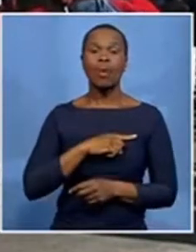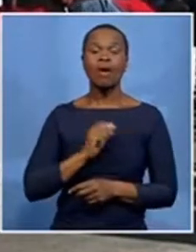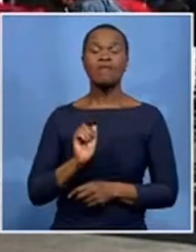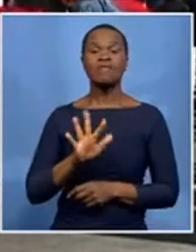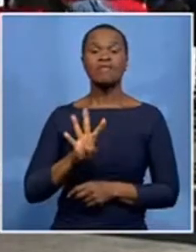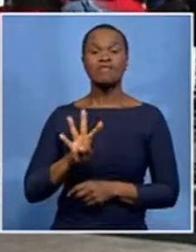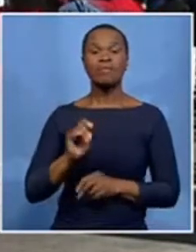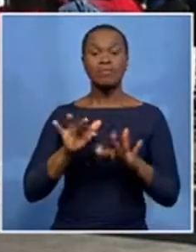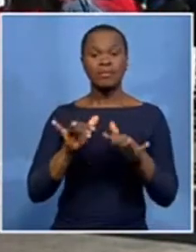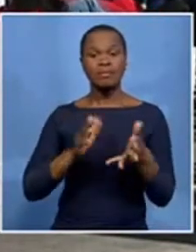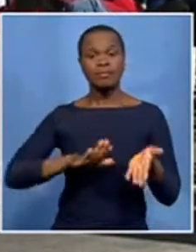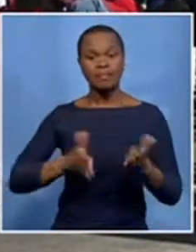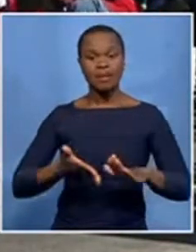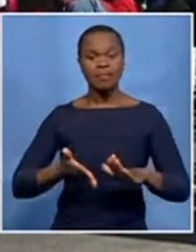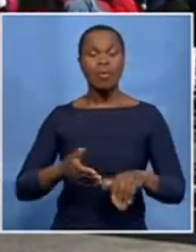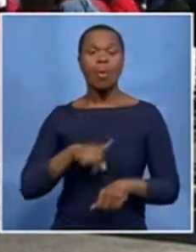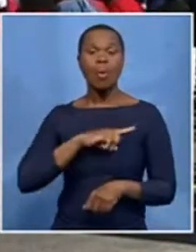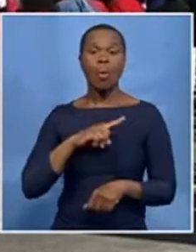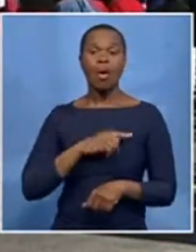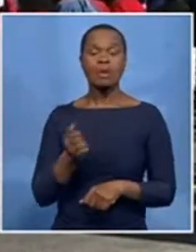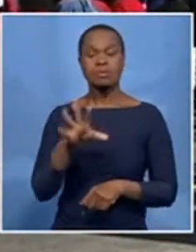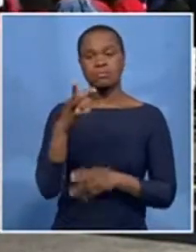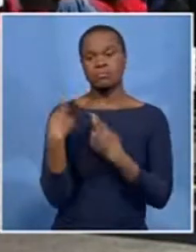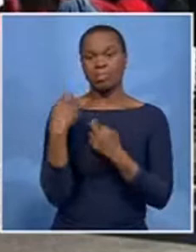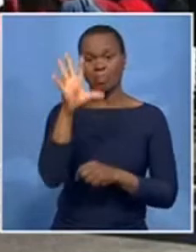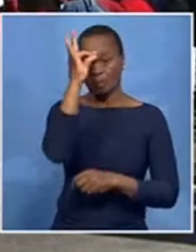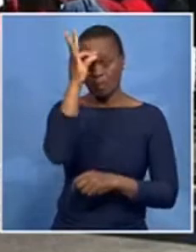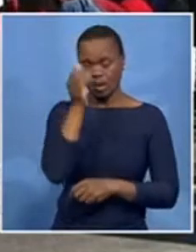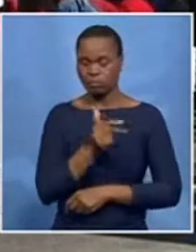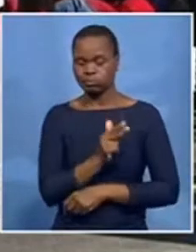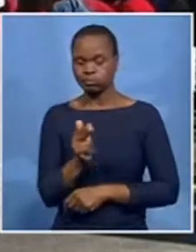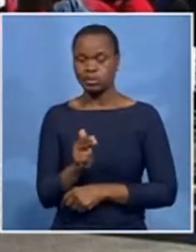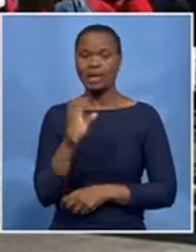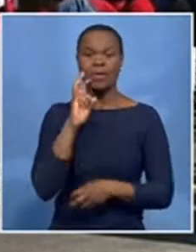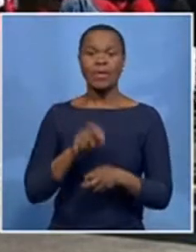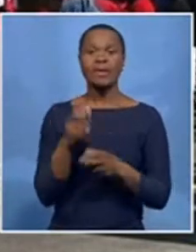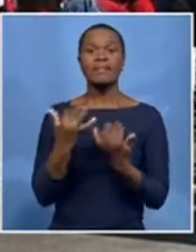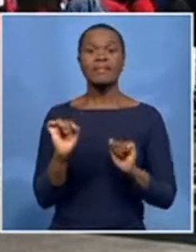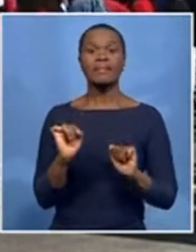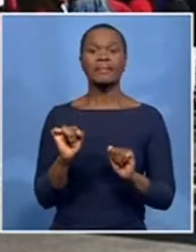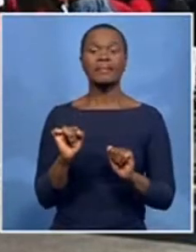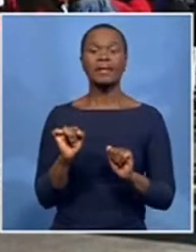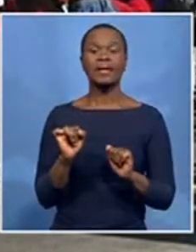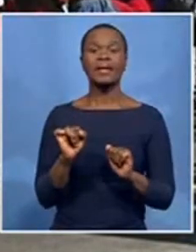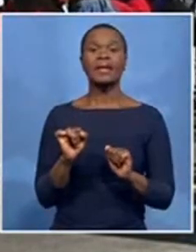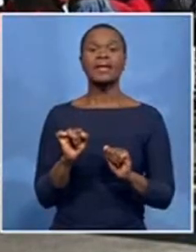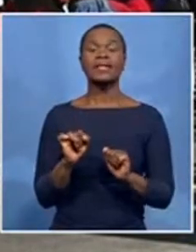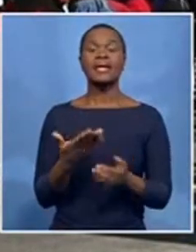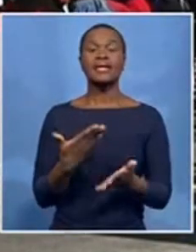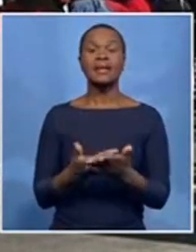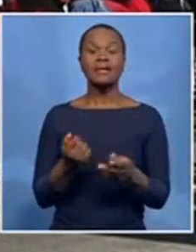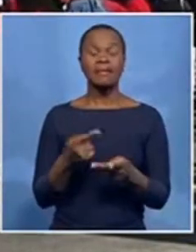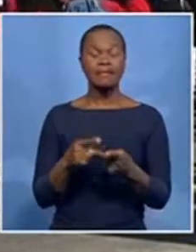webantfu bafile babulawa amaphoyisa amSwati just because they were demanding freedom. So emaphoyisa ase ayababulala. I'm